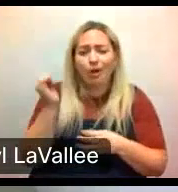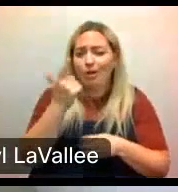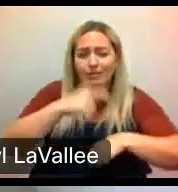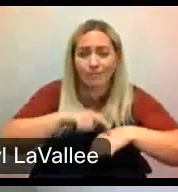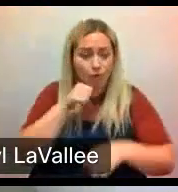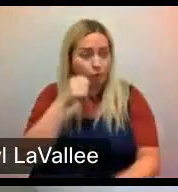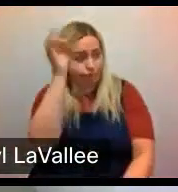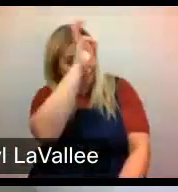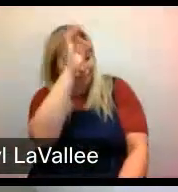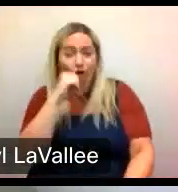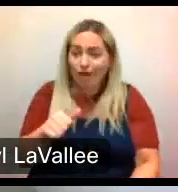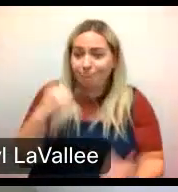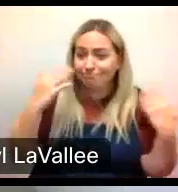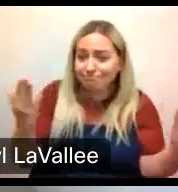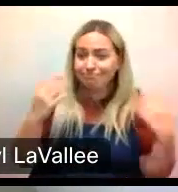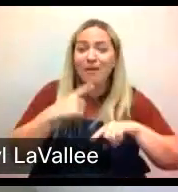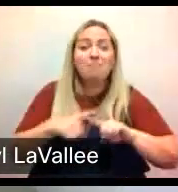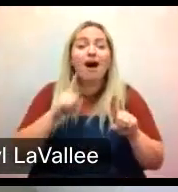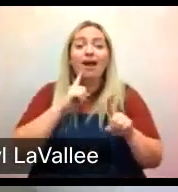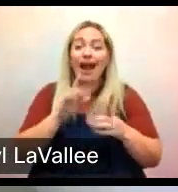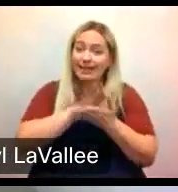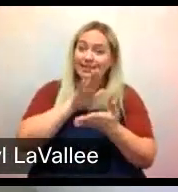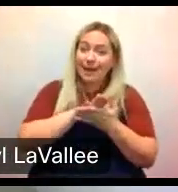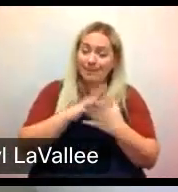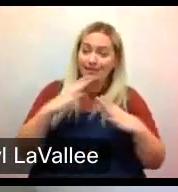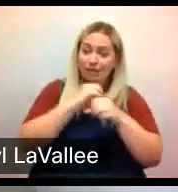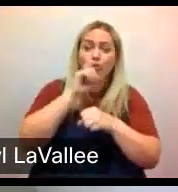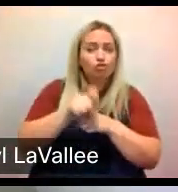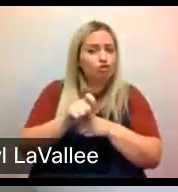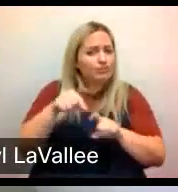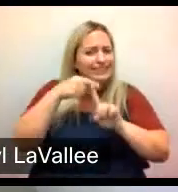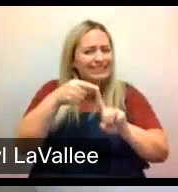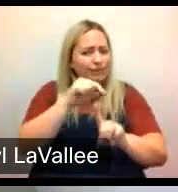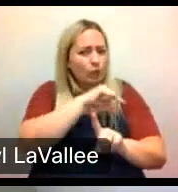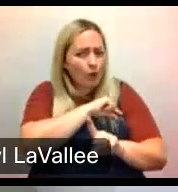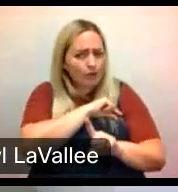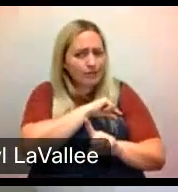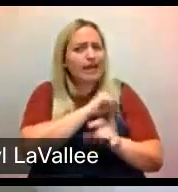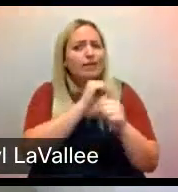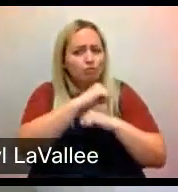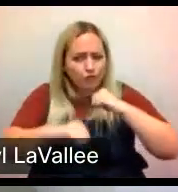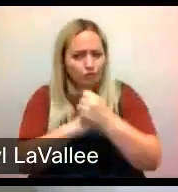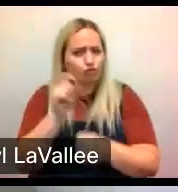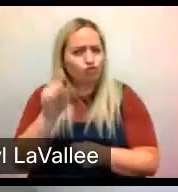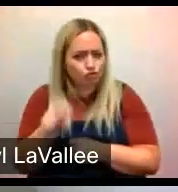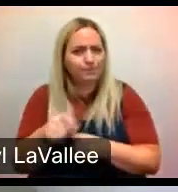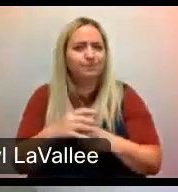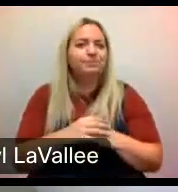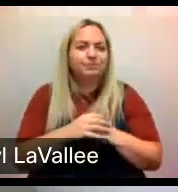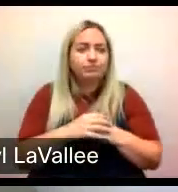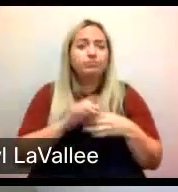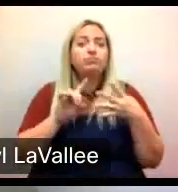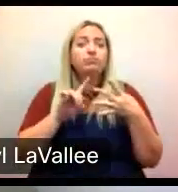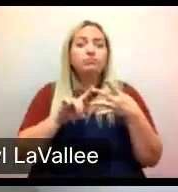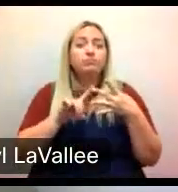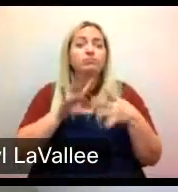this or not. But an academic summary should have certain qualities and a structure. So the qualities